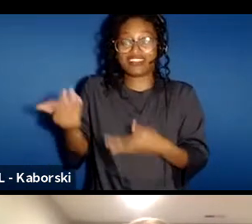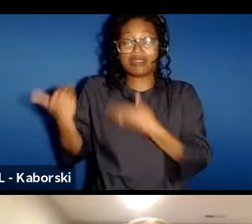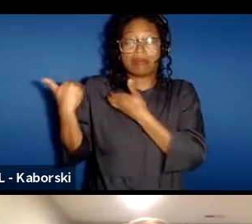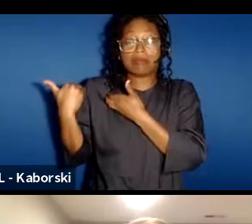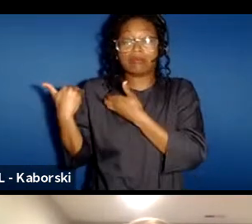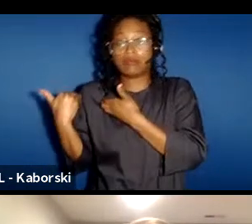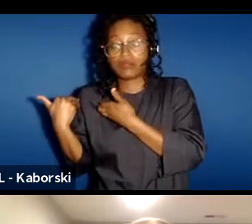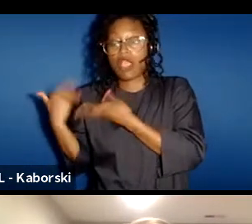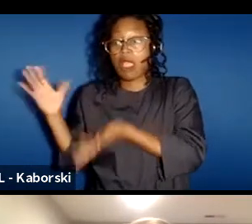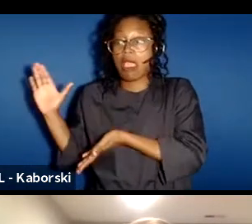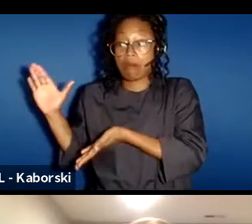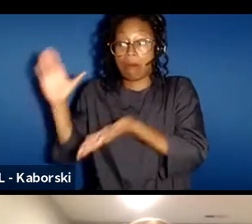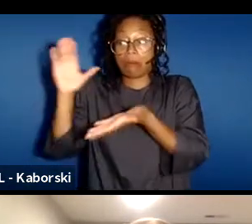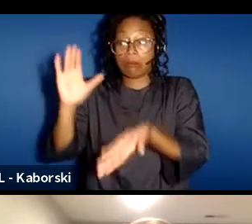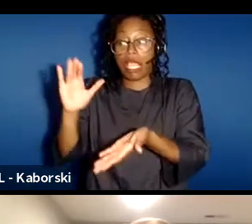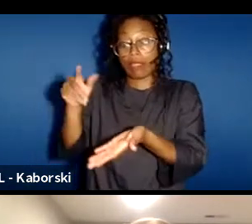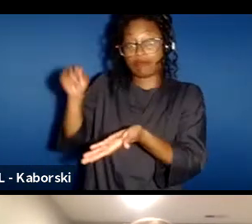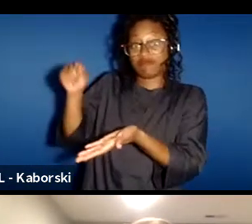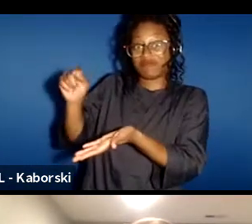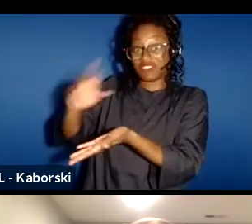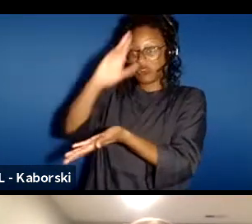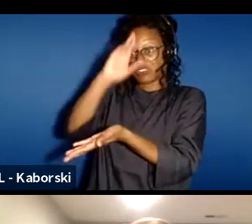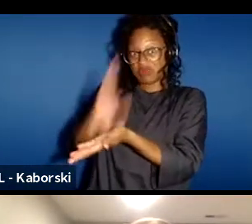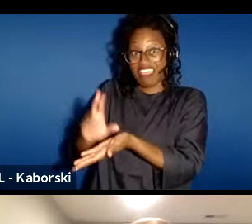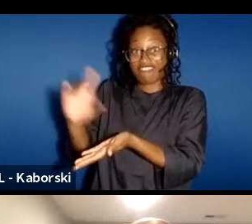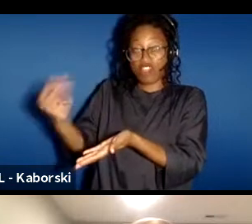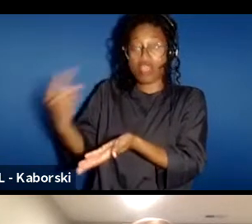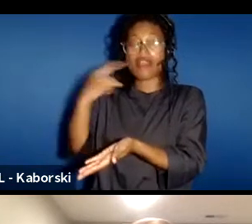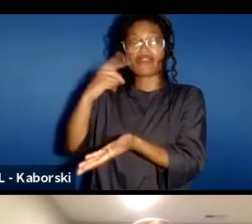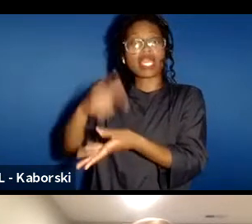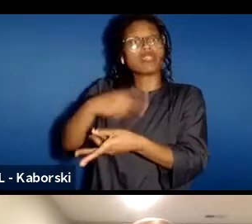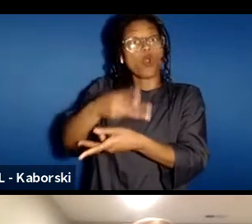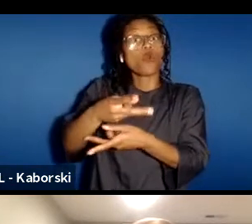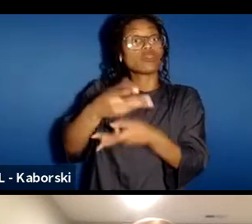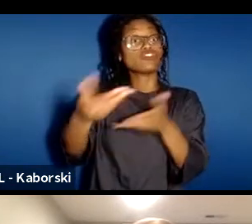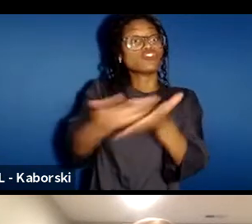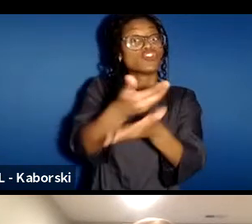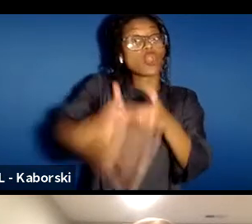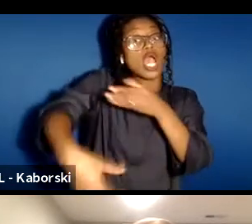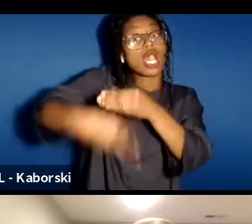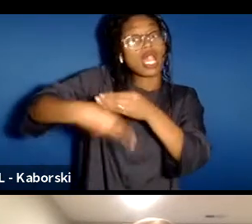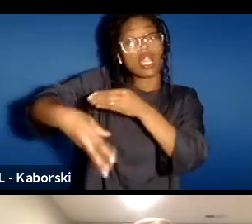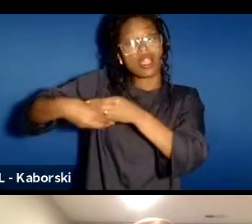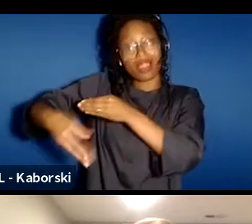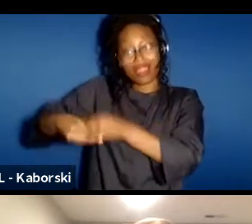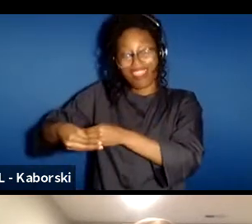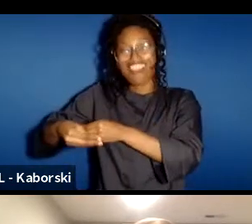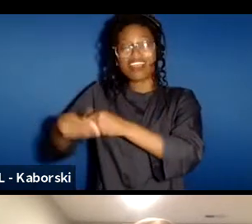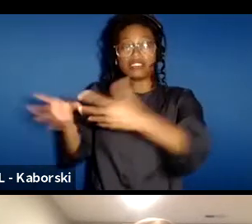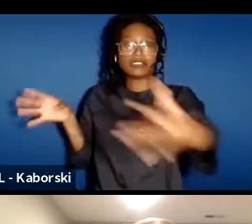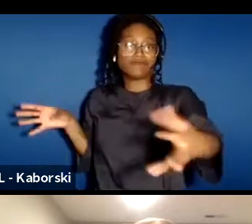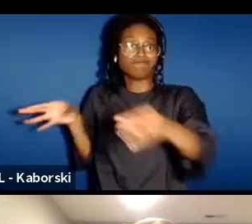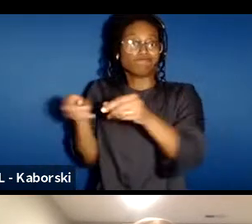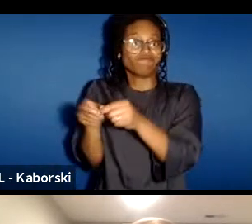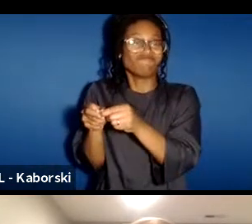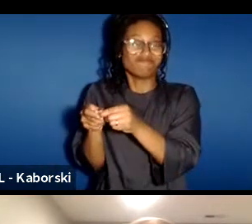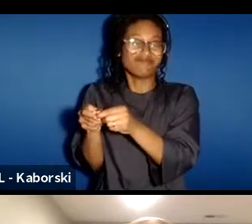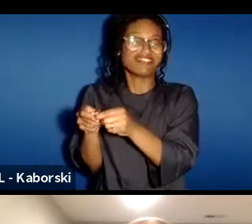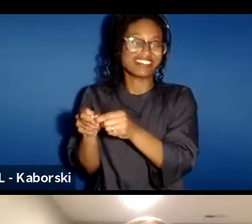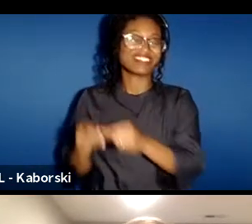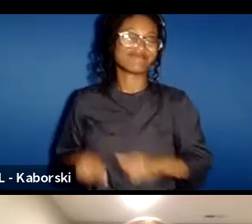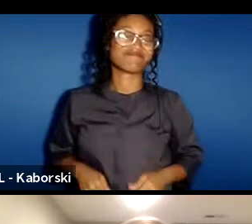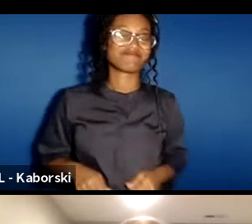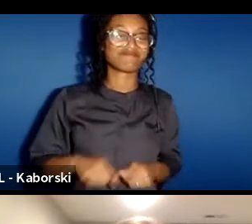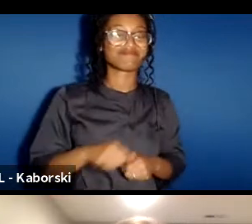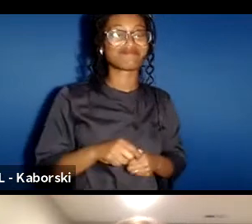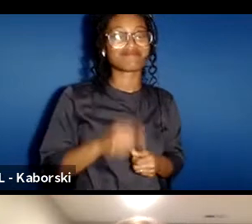to those brands, but keep them, keep them modern and keep them relevant as Dak mentioned as well. I also think